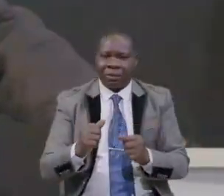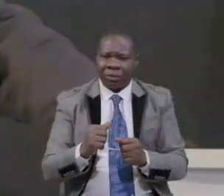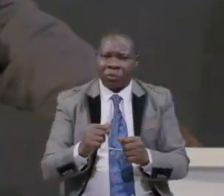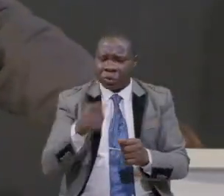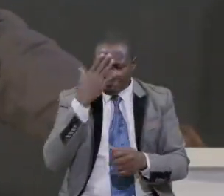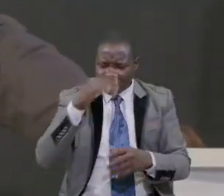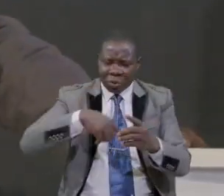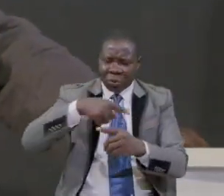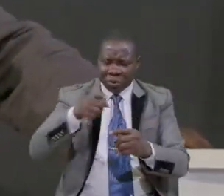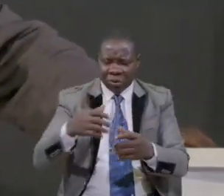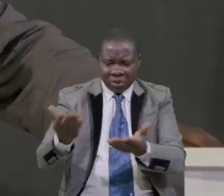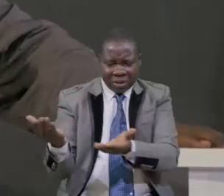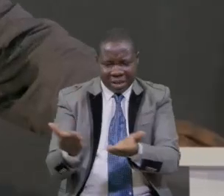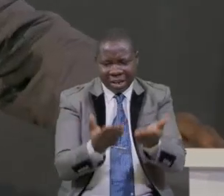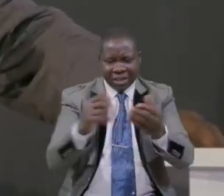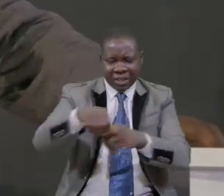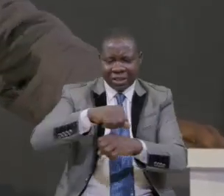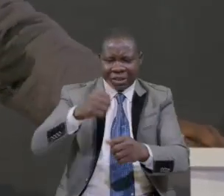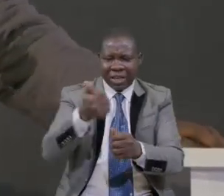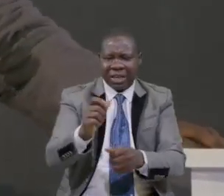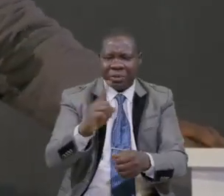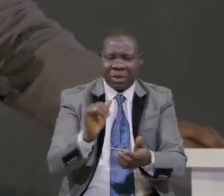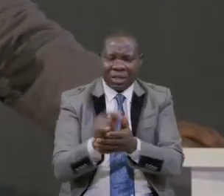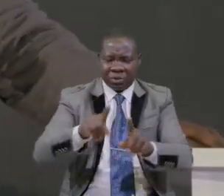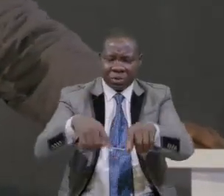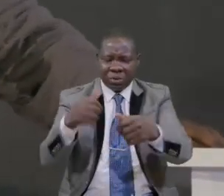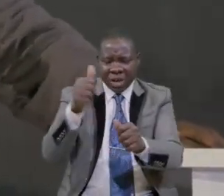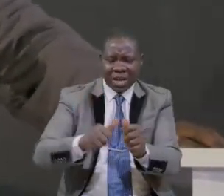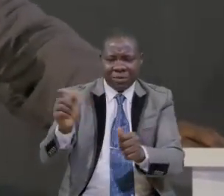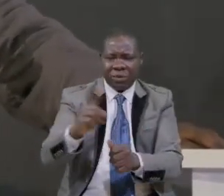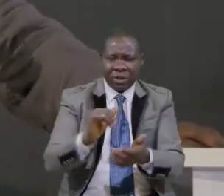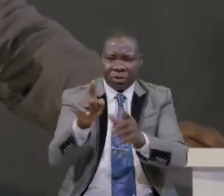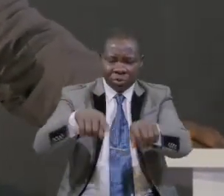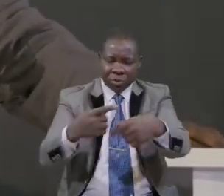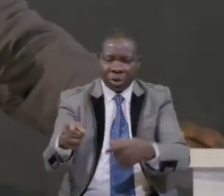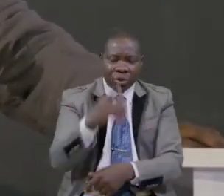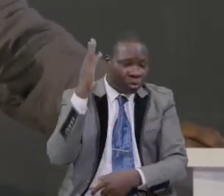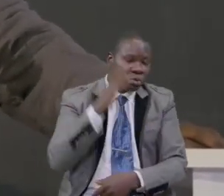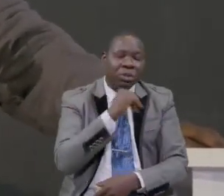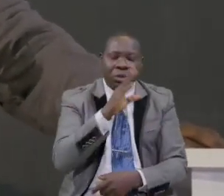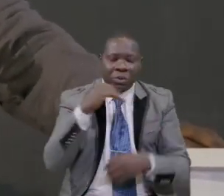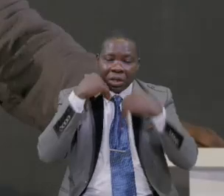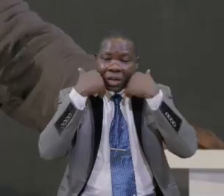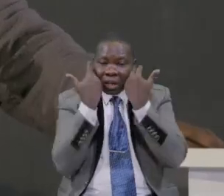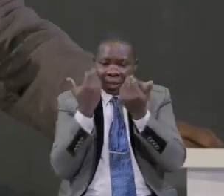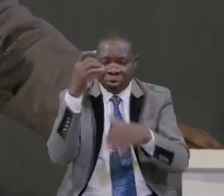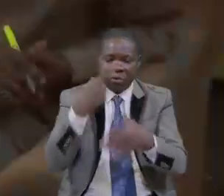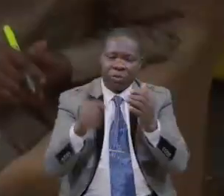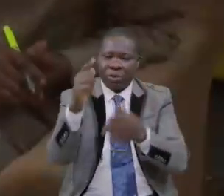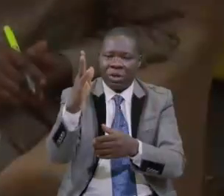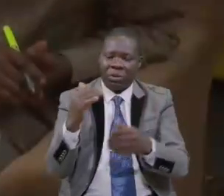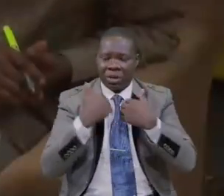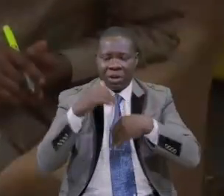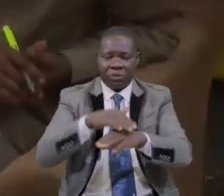anointing, anywhere you go, everywhere you go, you will not be ashamed of what God has called you to do.